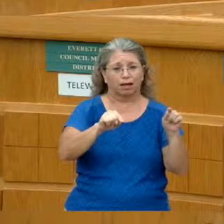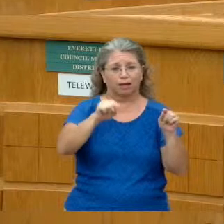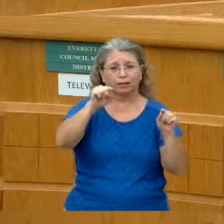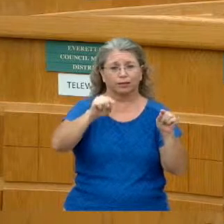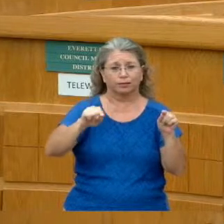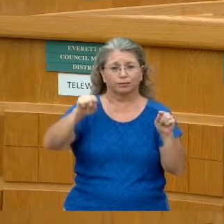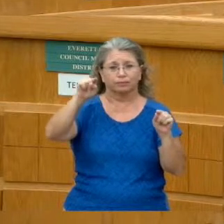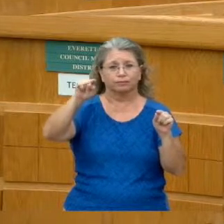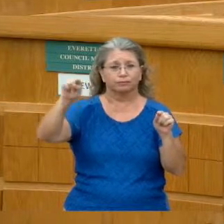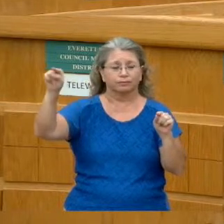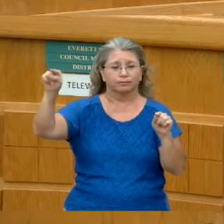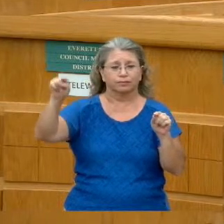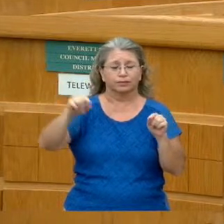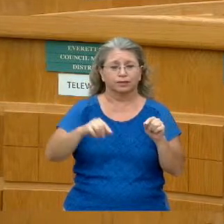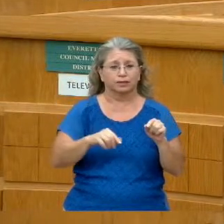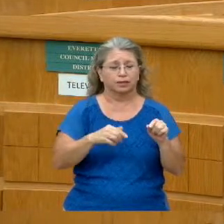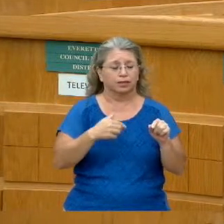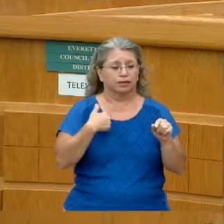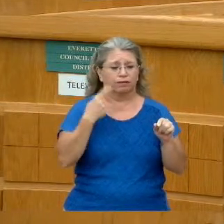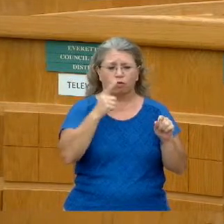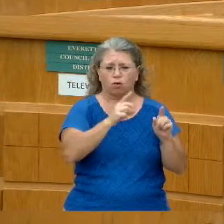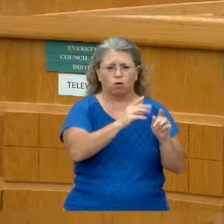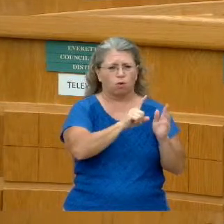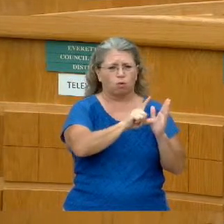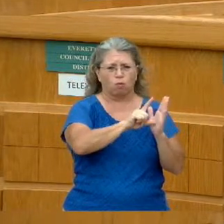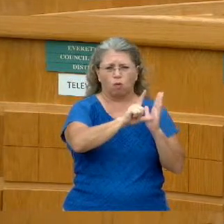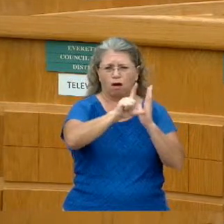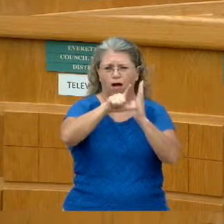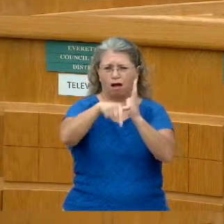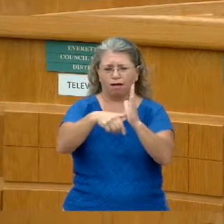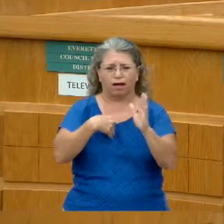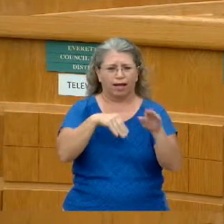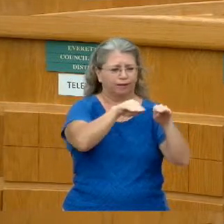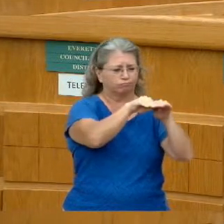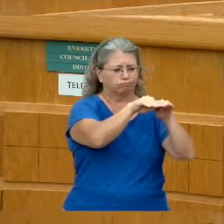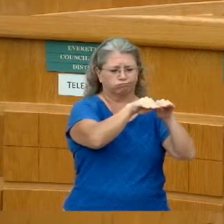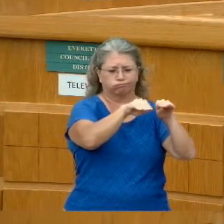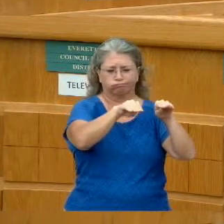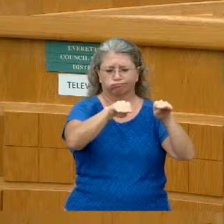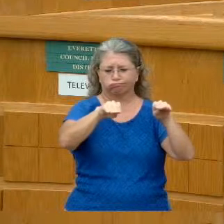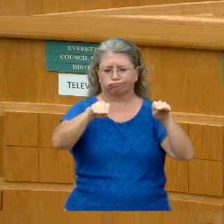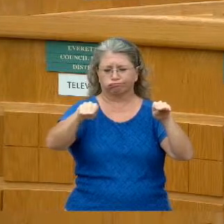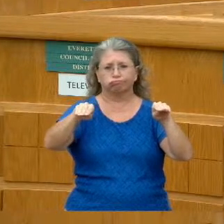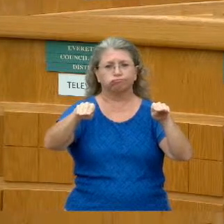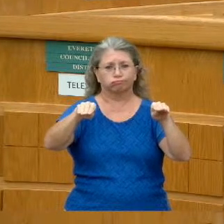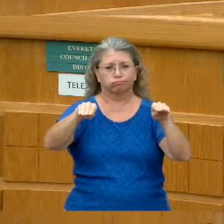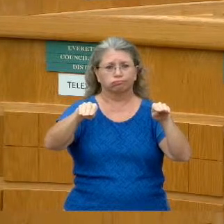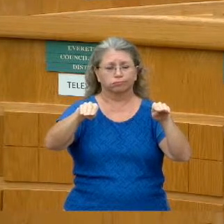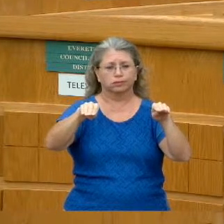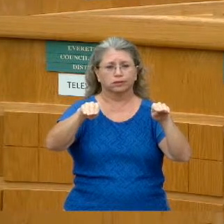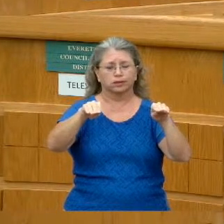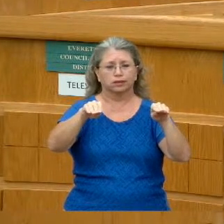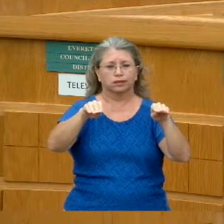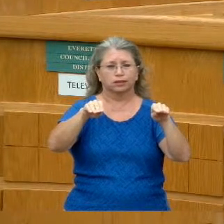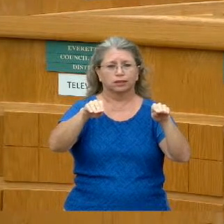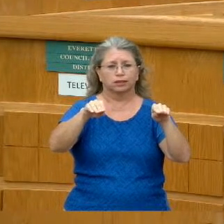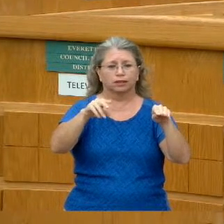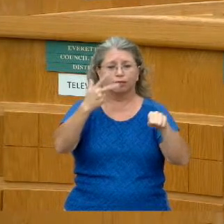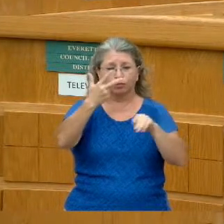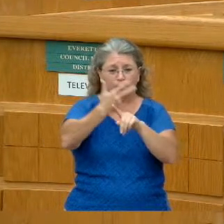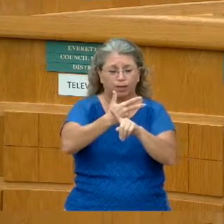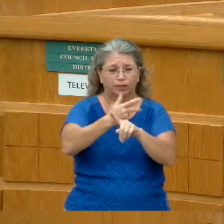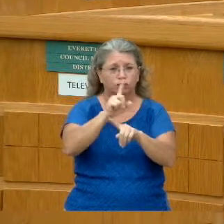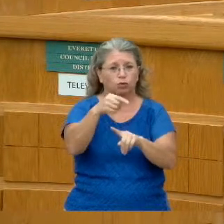long period of the same number of deaths. The story is that for 3 months, we had 3 deaths in